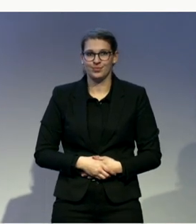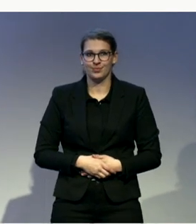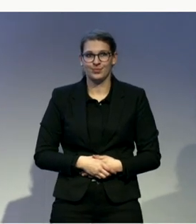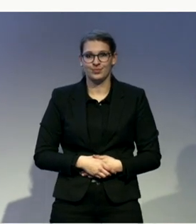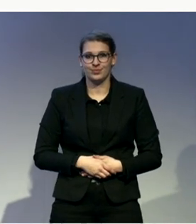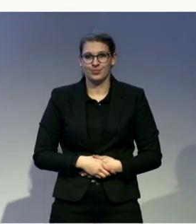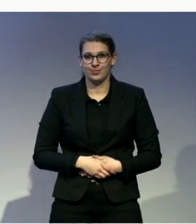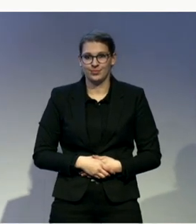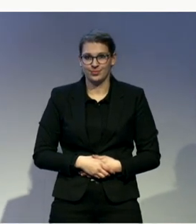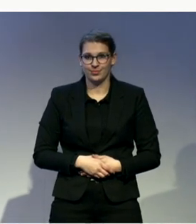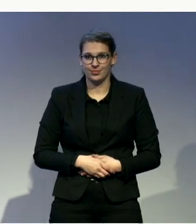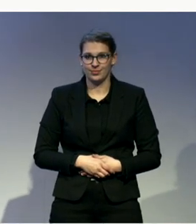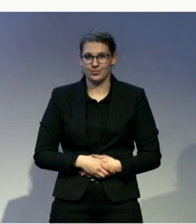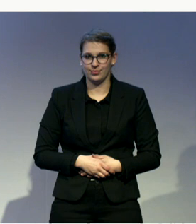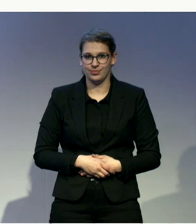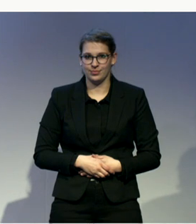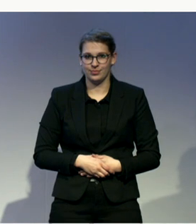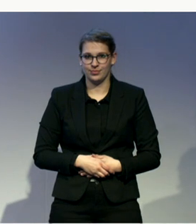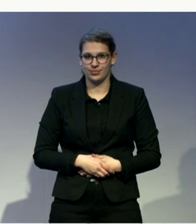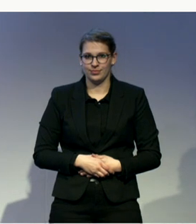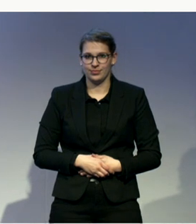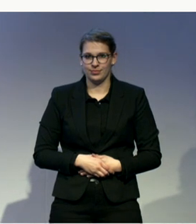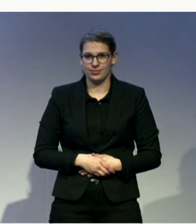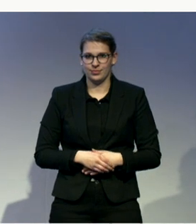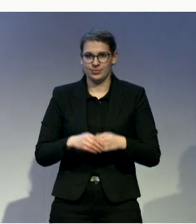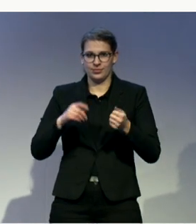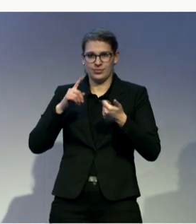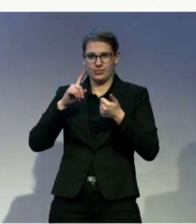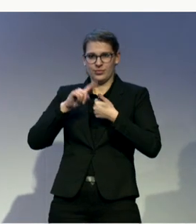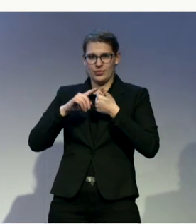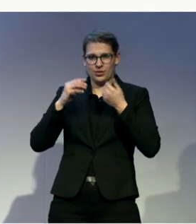Dignity, respect, important two or important four?